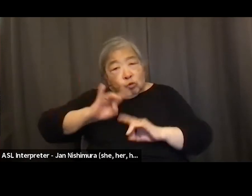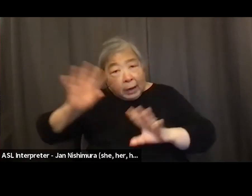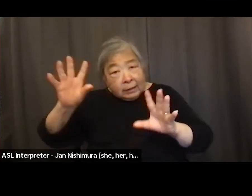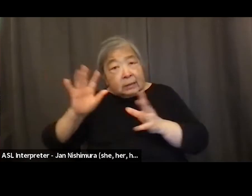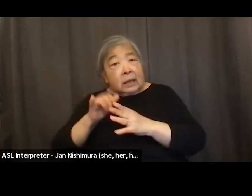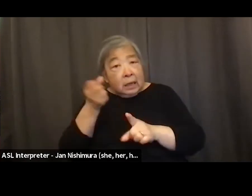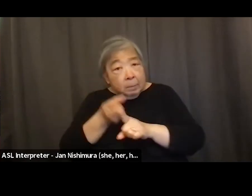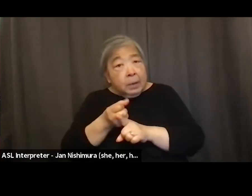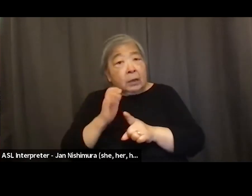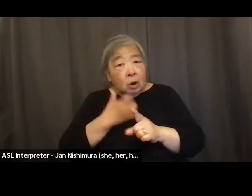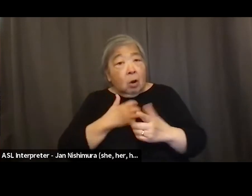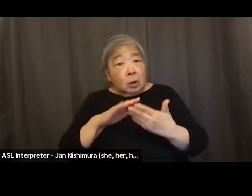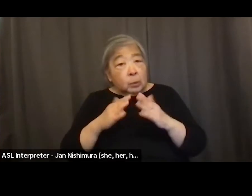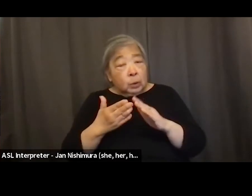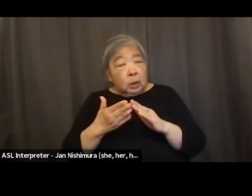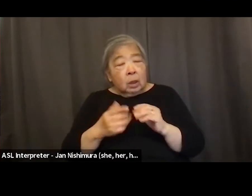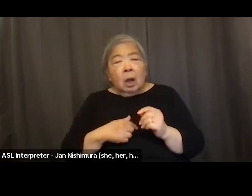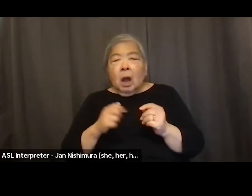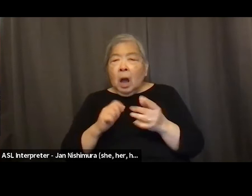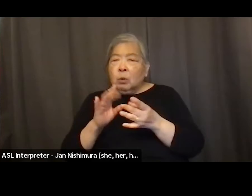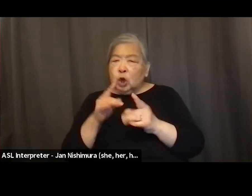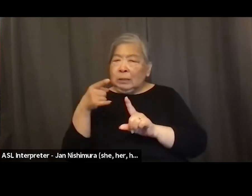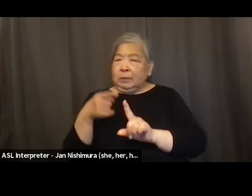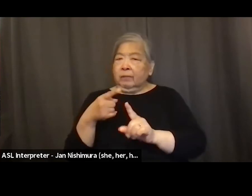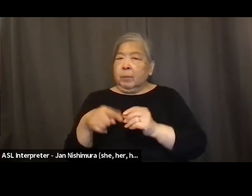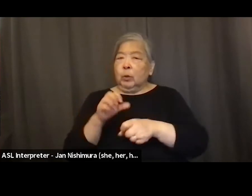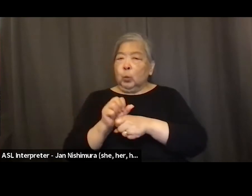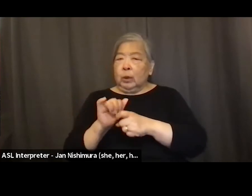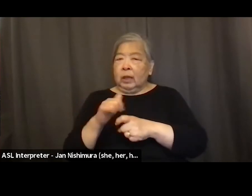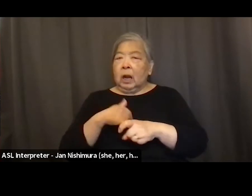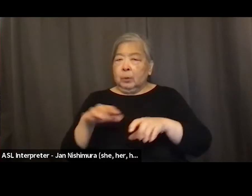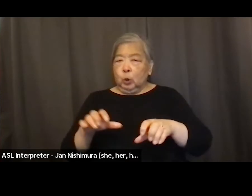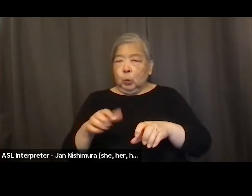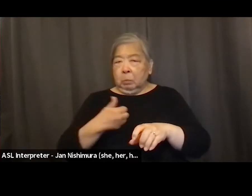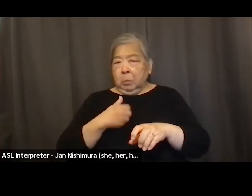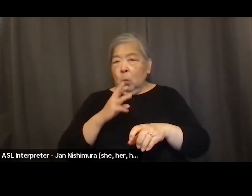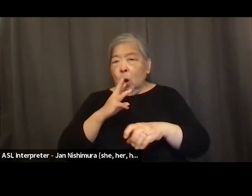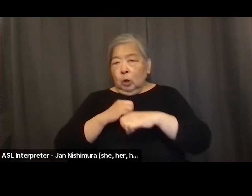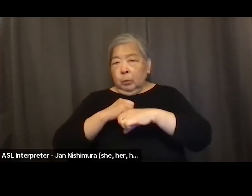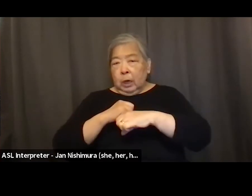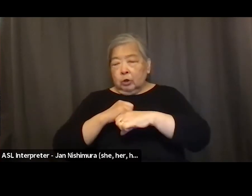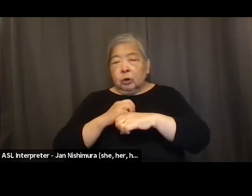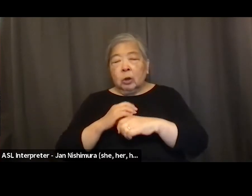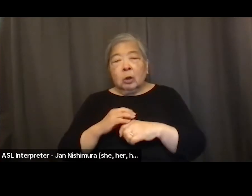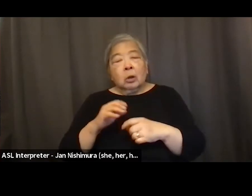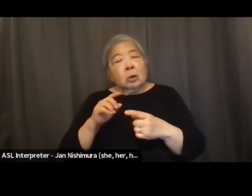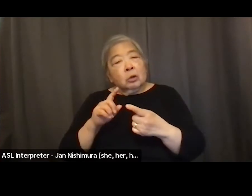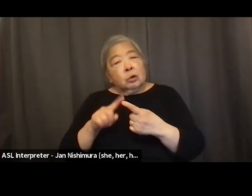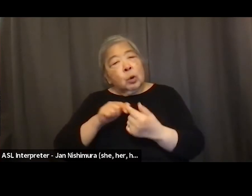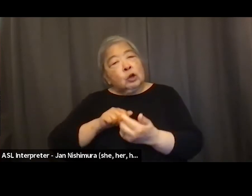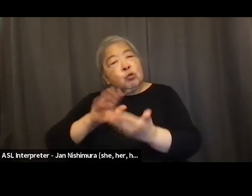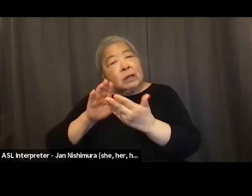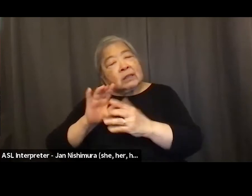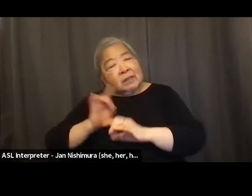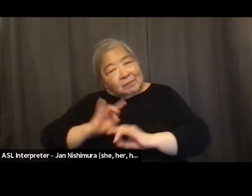I wanted to share a little bit specifically about the work that I have been doing as a water protector to address the